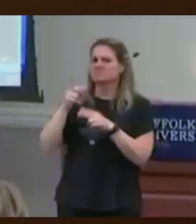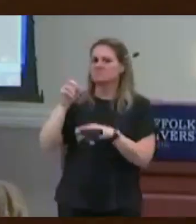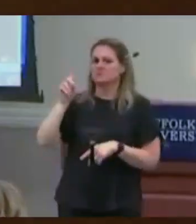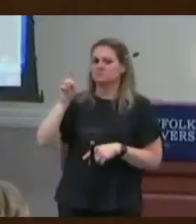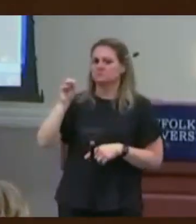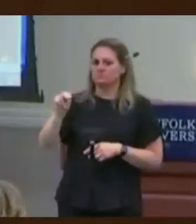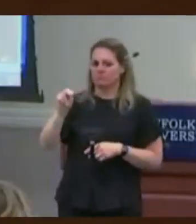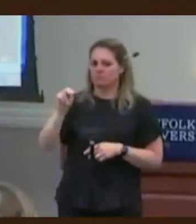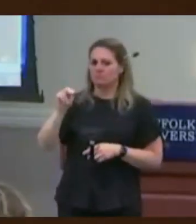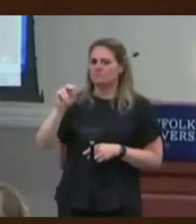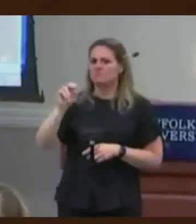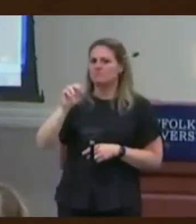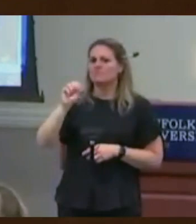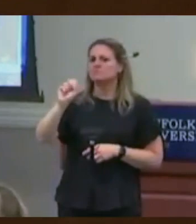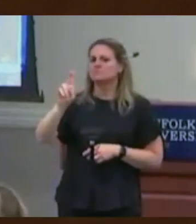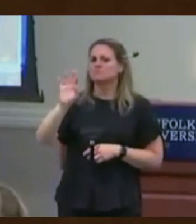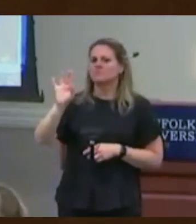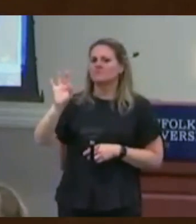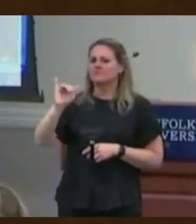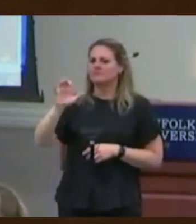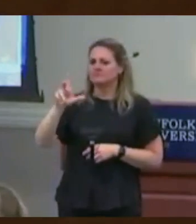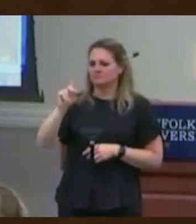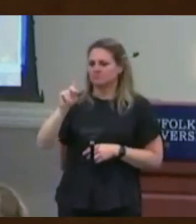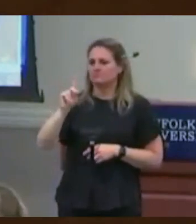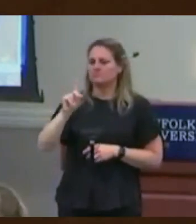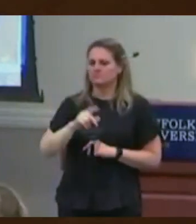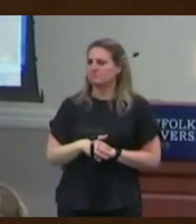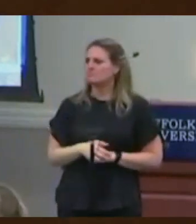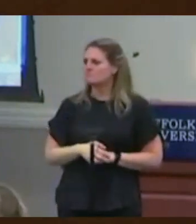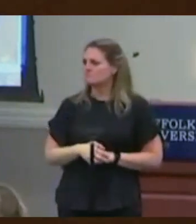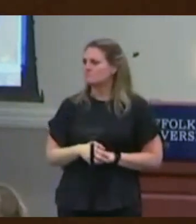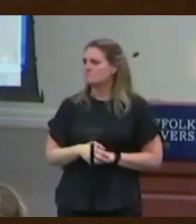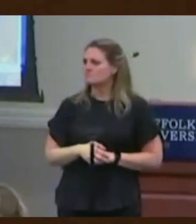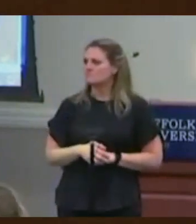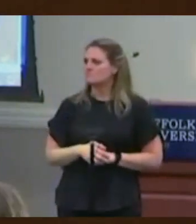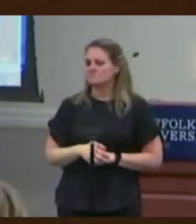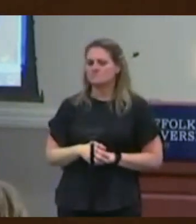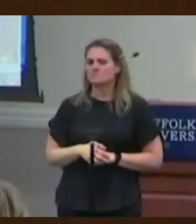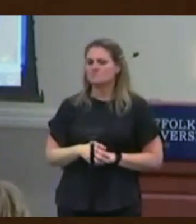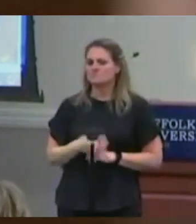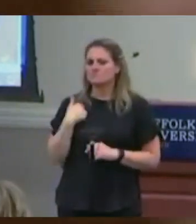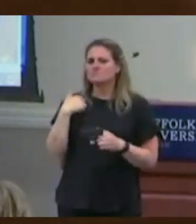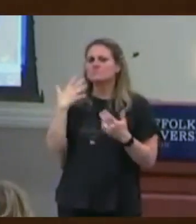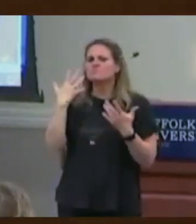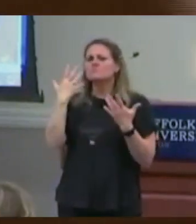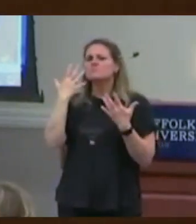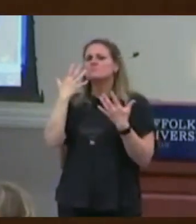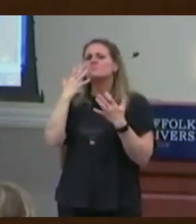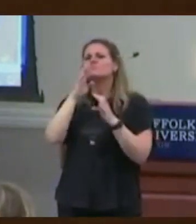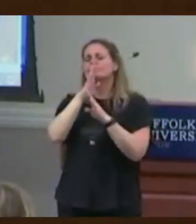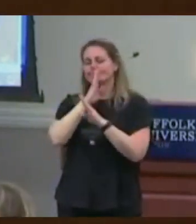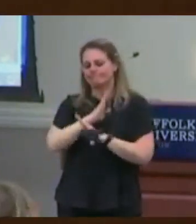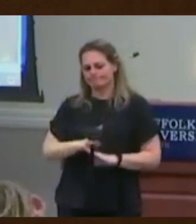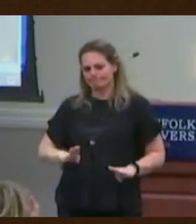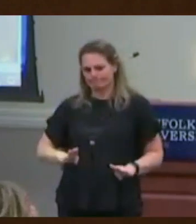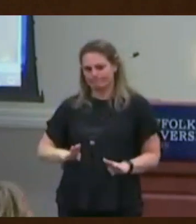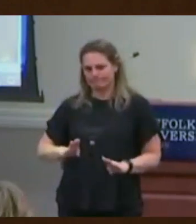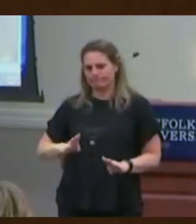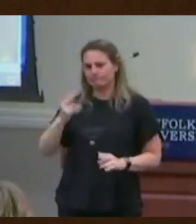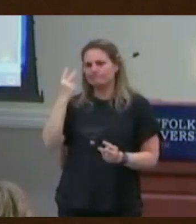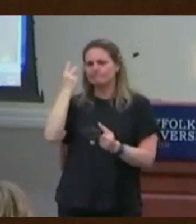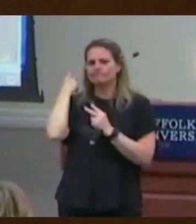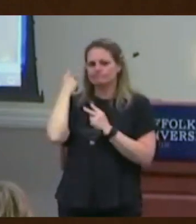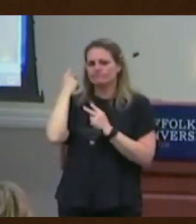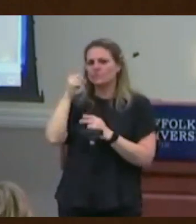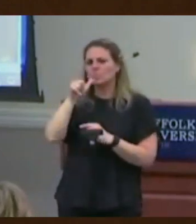moment of silence for Elaine Hamilton, who's a fellow board member of the Boston Center for Independent Living, who fought